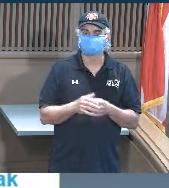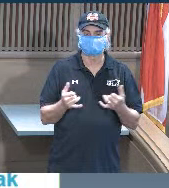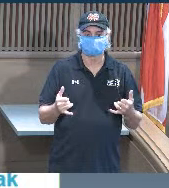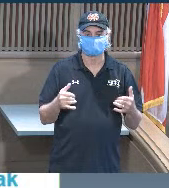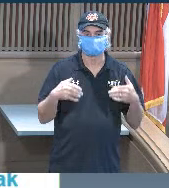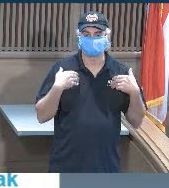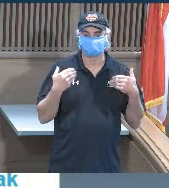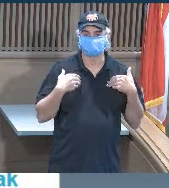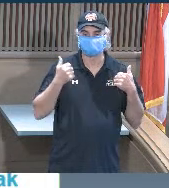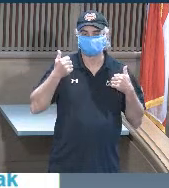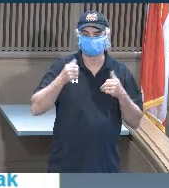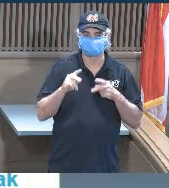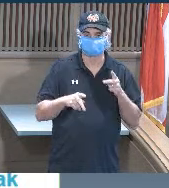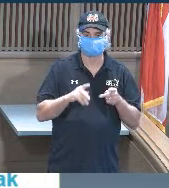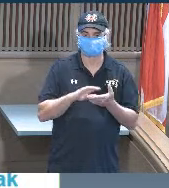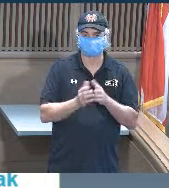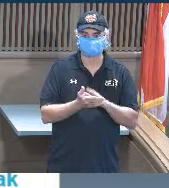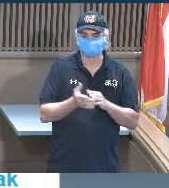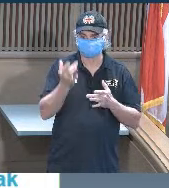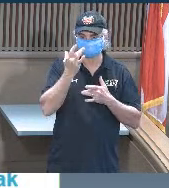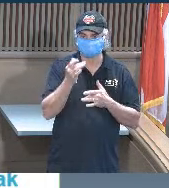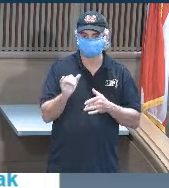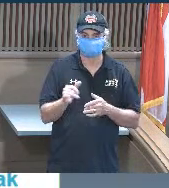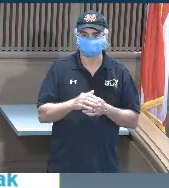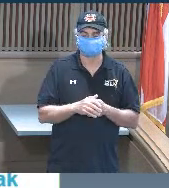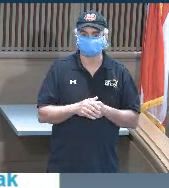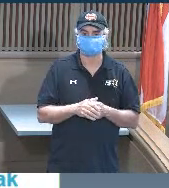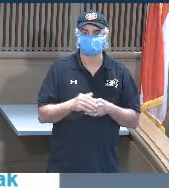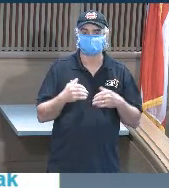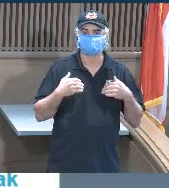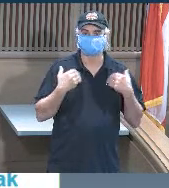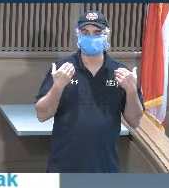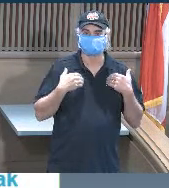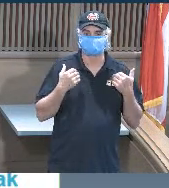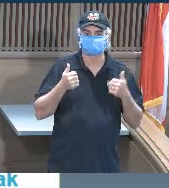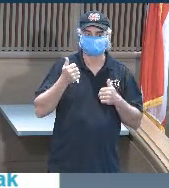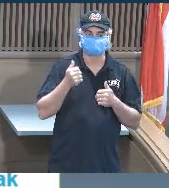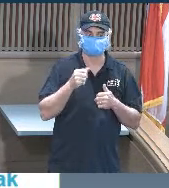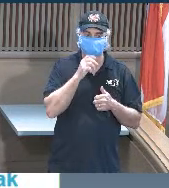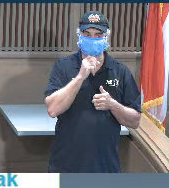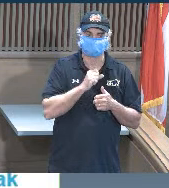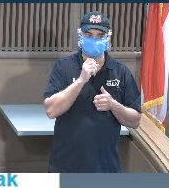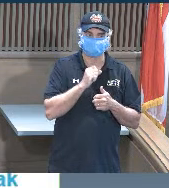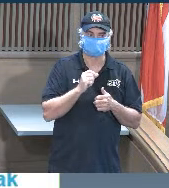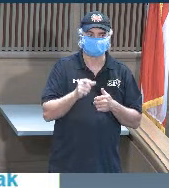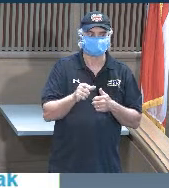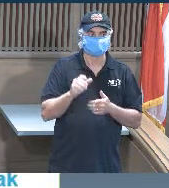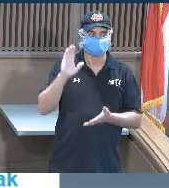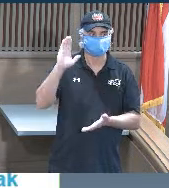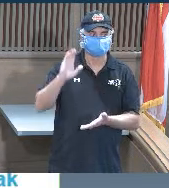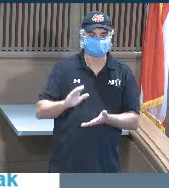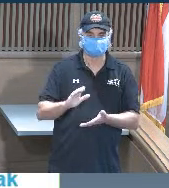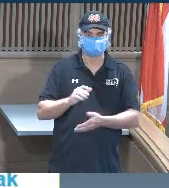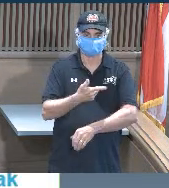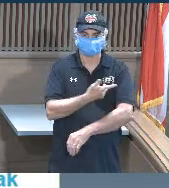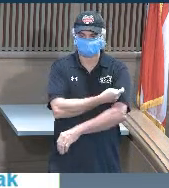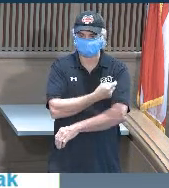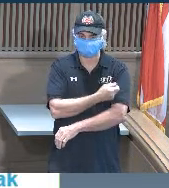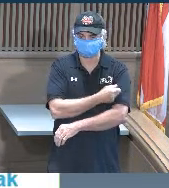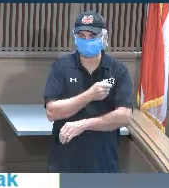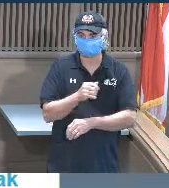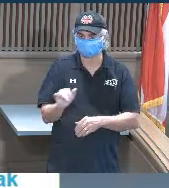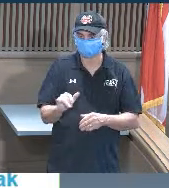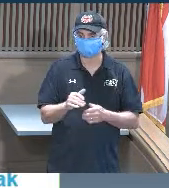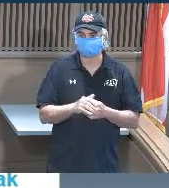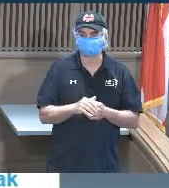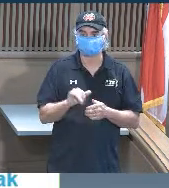infected. Also, not coincidentally, the younger the age groups, the lower the vaccination rate. So we think that the vaccinations are playing